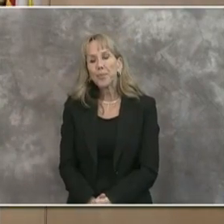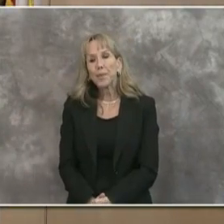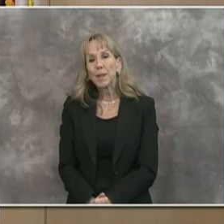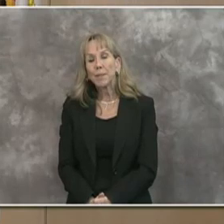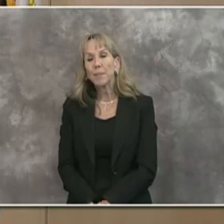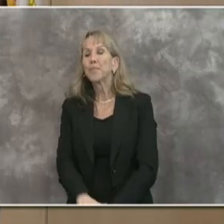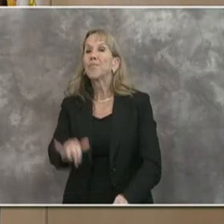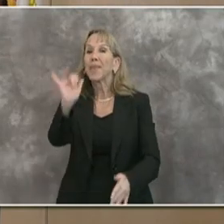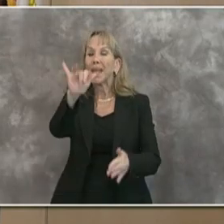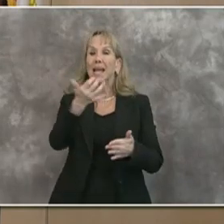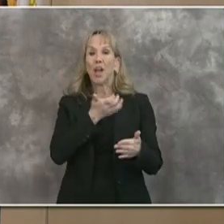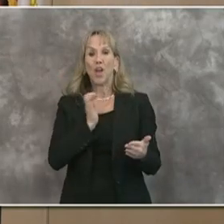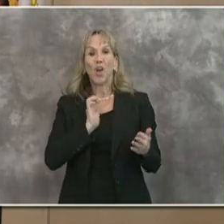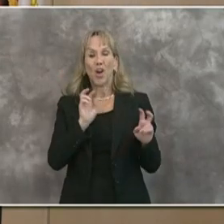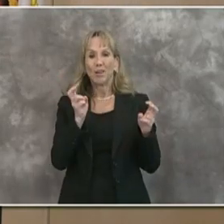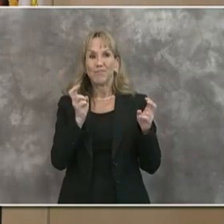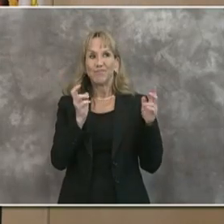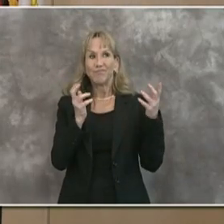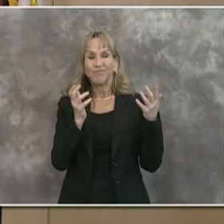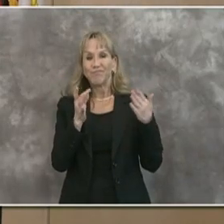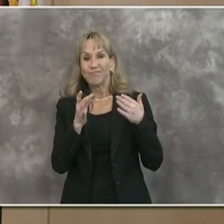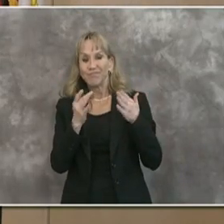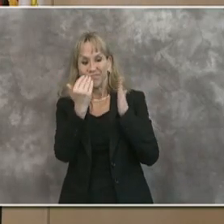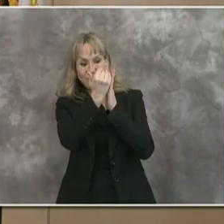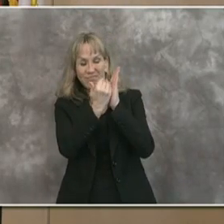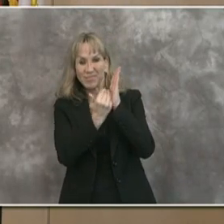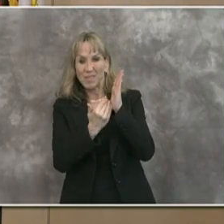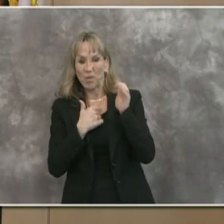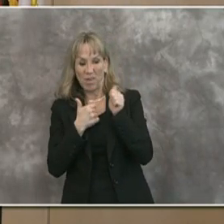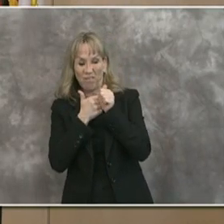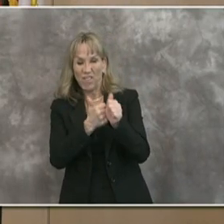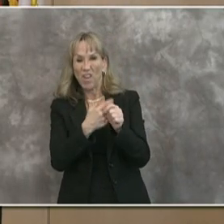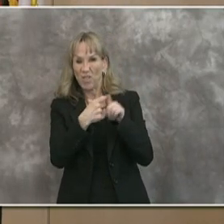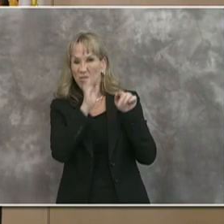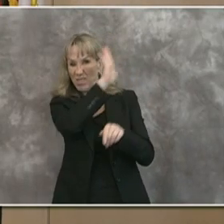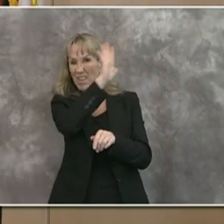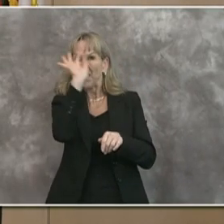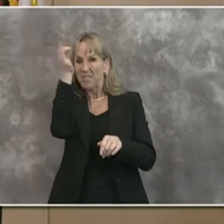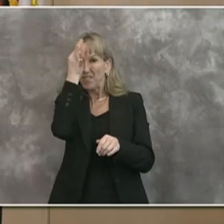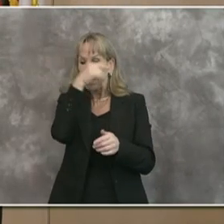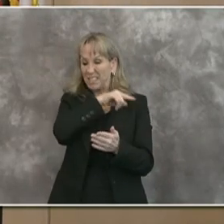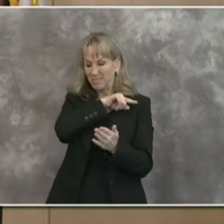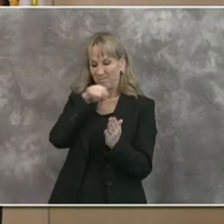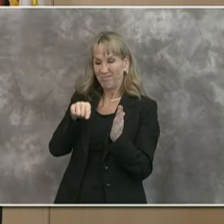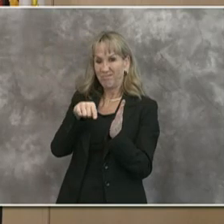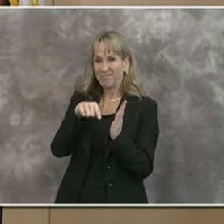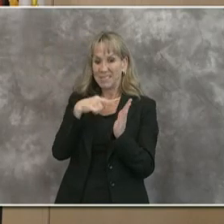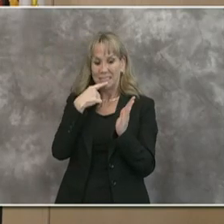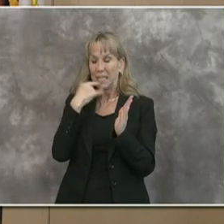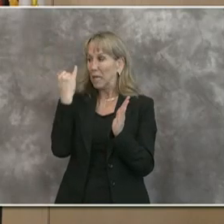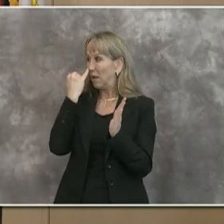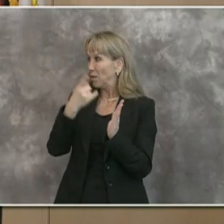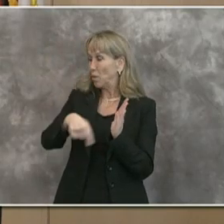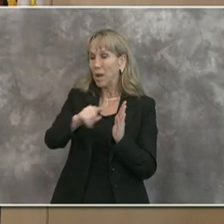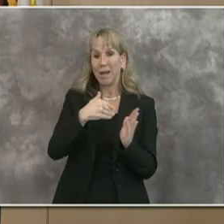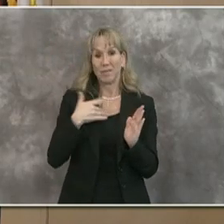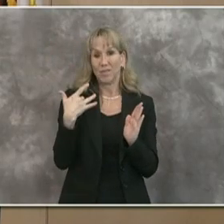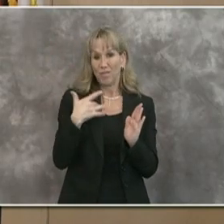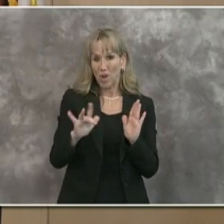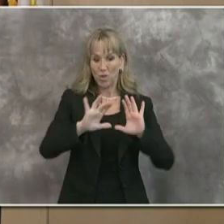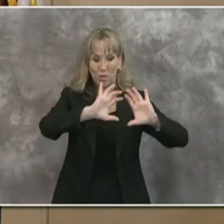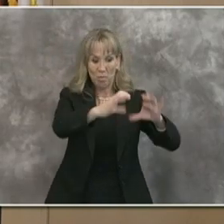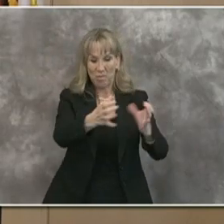The guidelines from the feds state that if you have vulnerable populations, you work with them. You